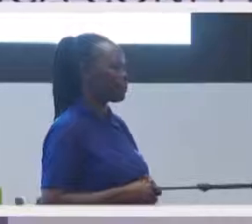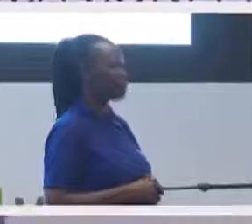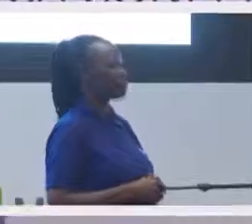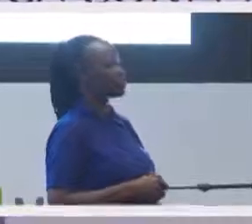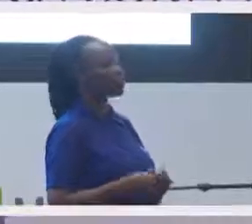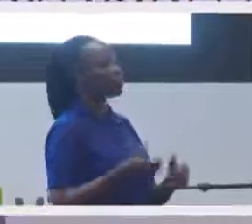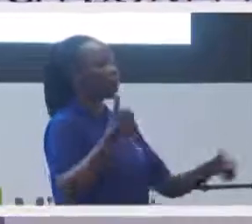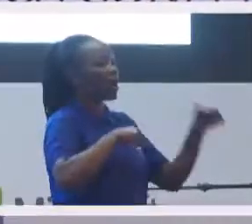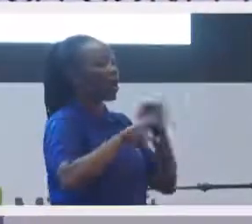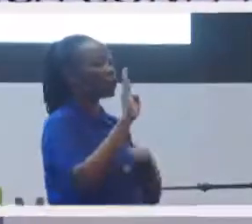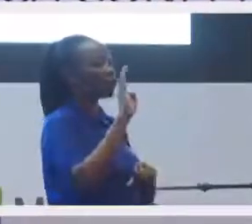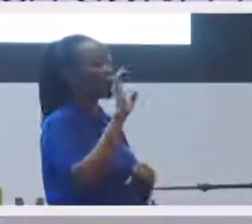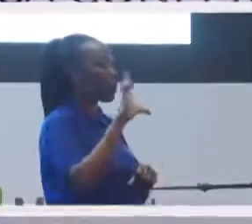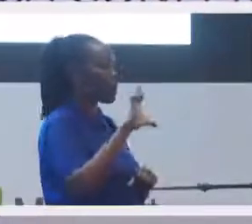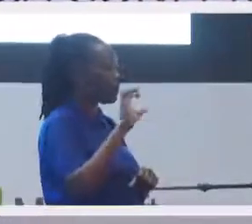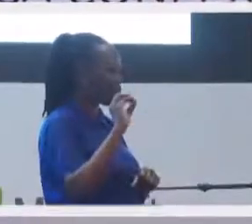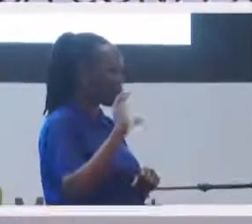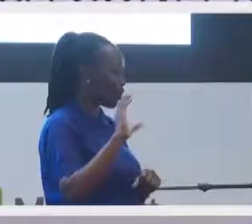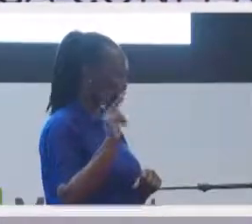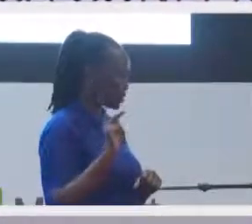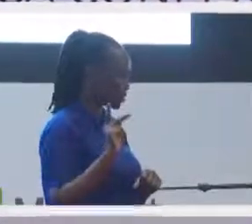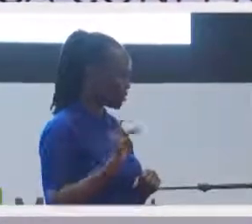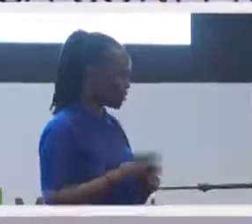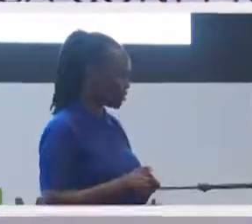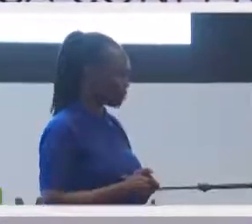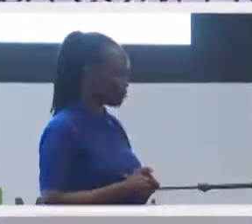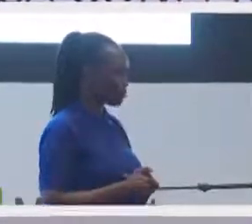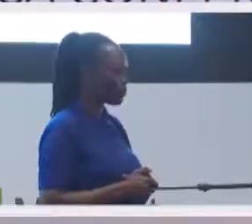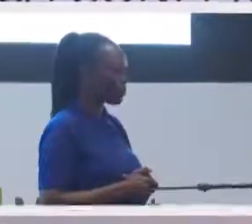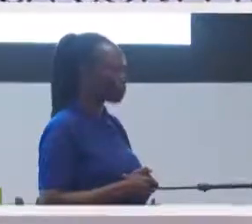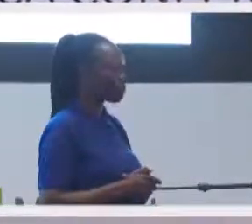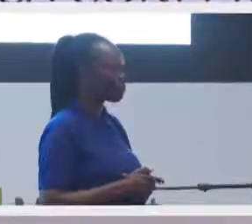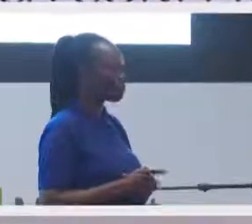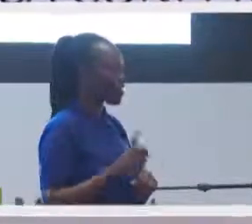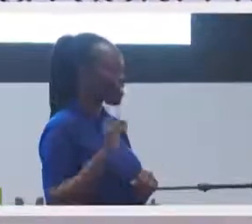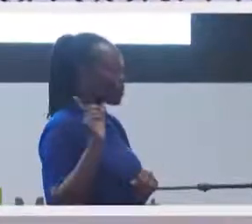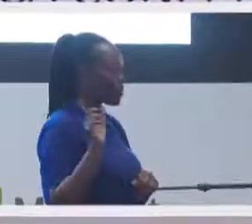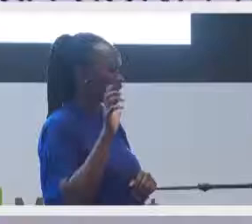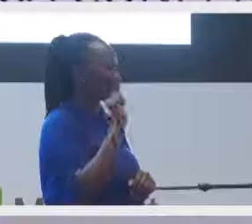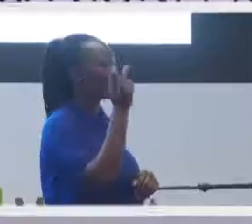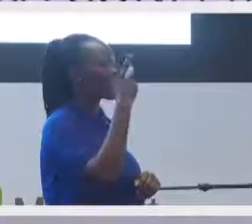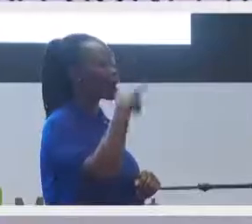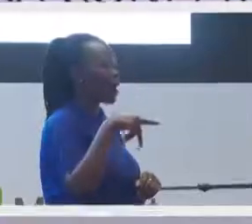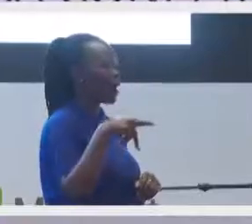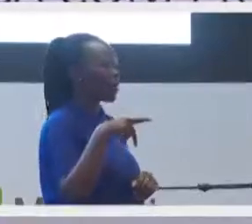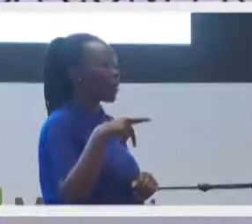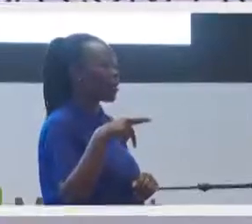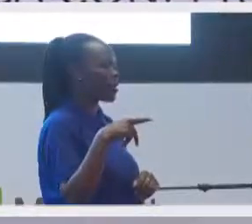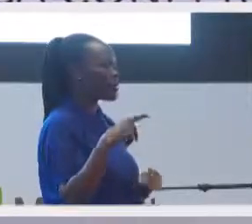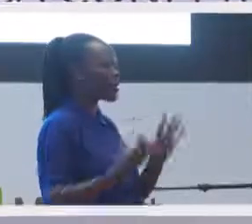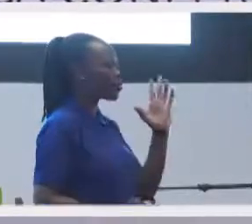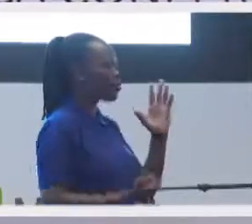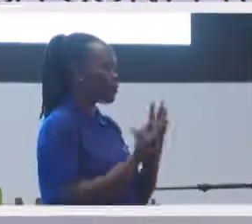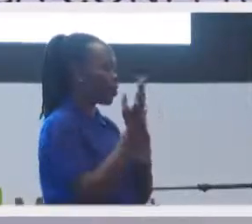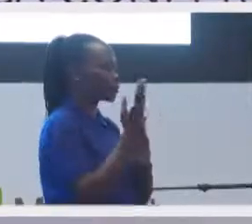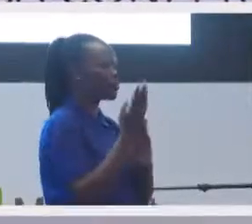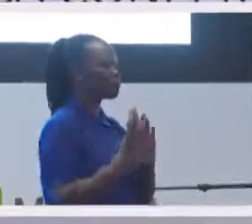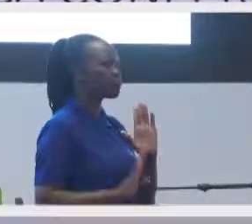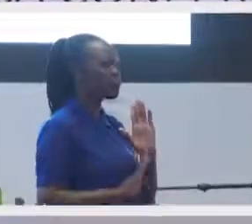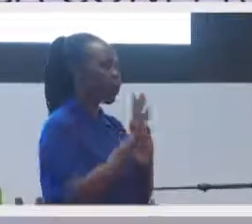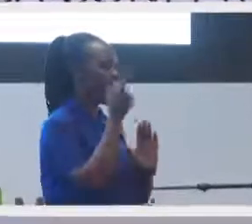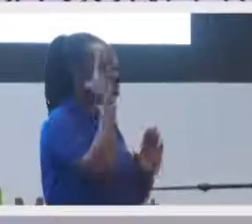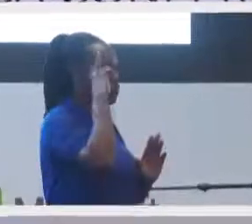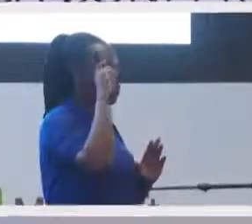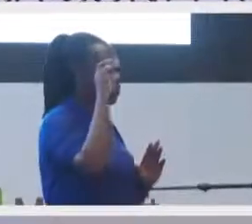Action blocks. So this is an application that we've launched. Our Cognitive